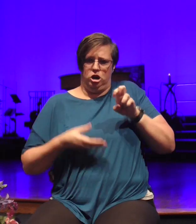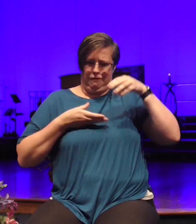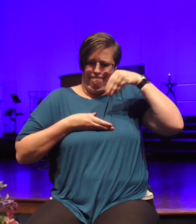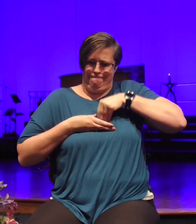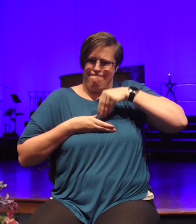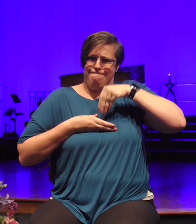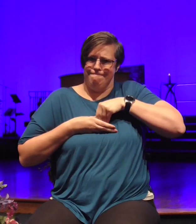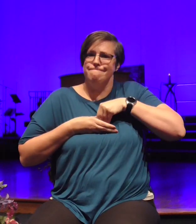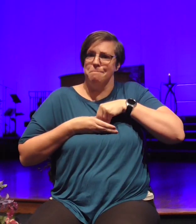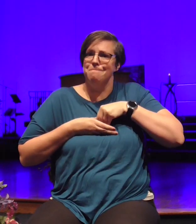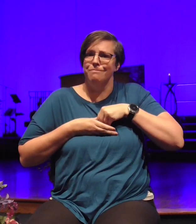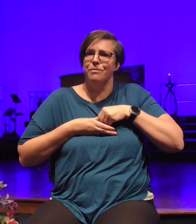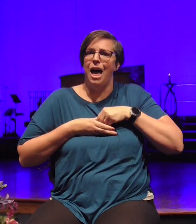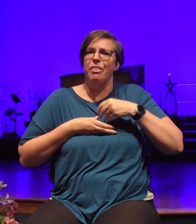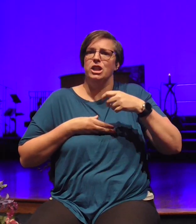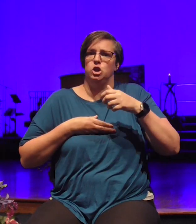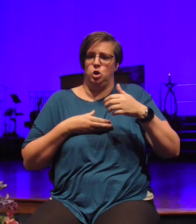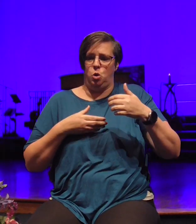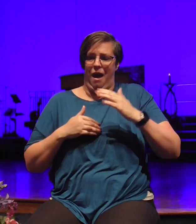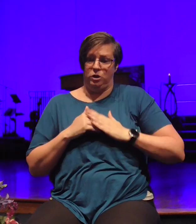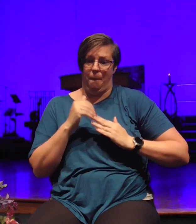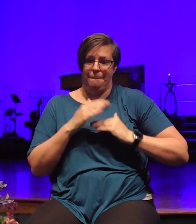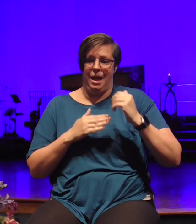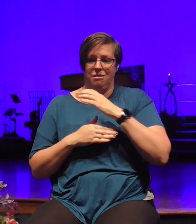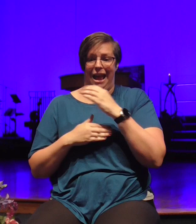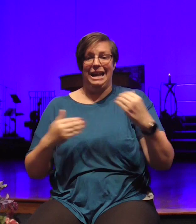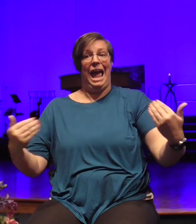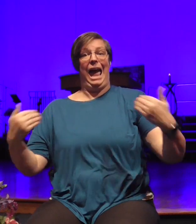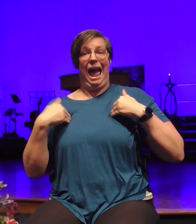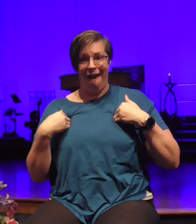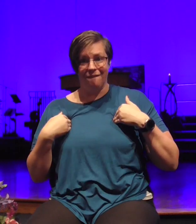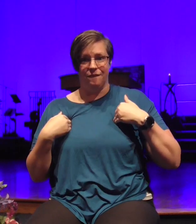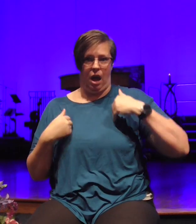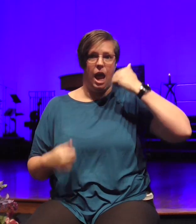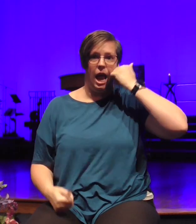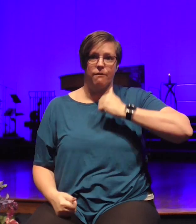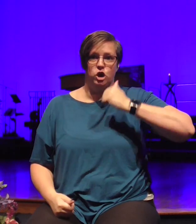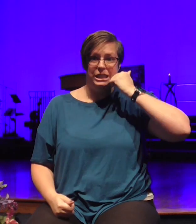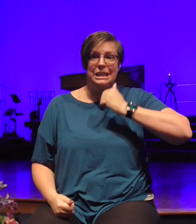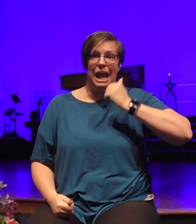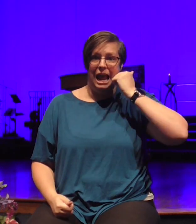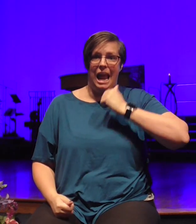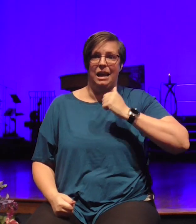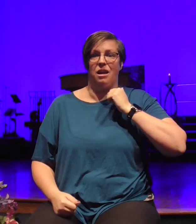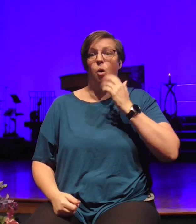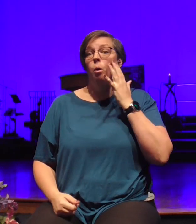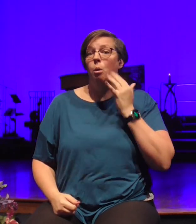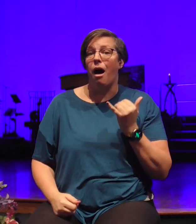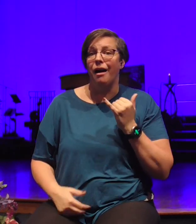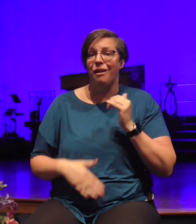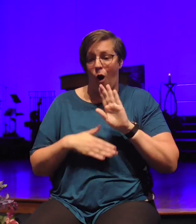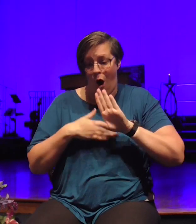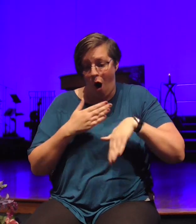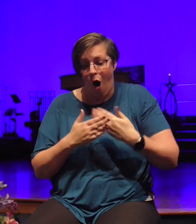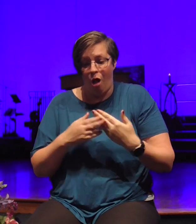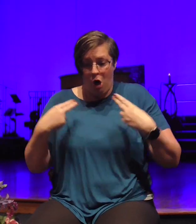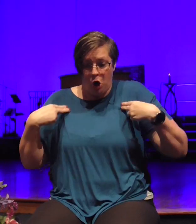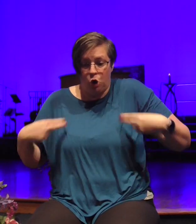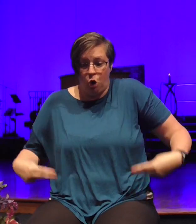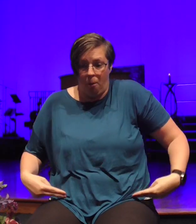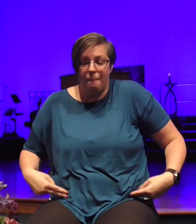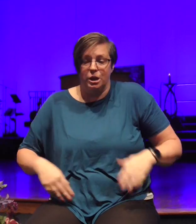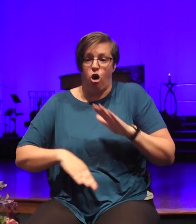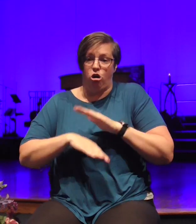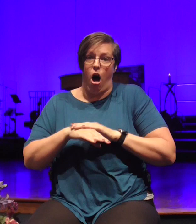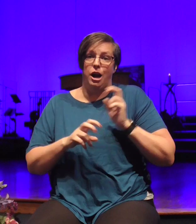to build and have to rise up again. Because all human beings exist on the roller coaster of your